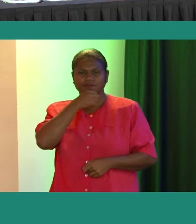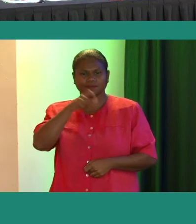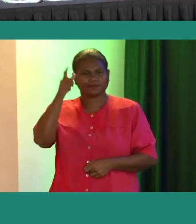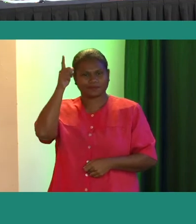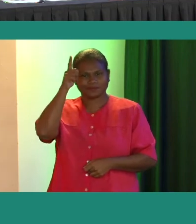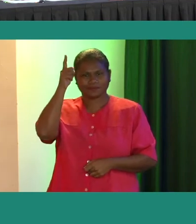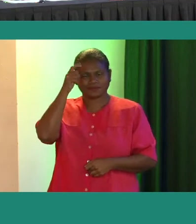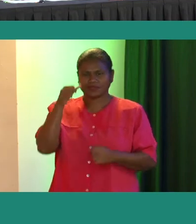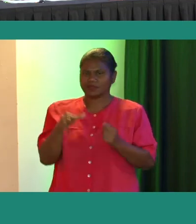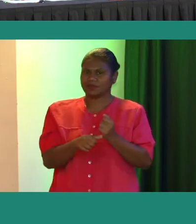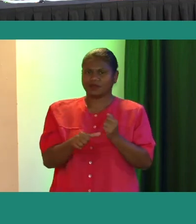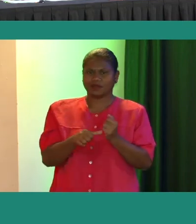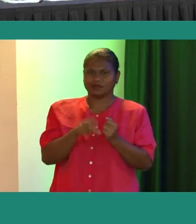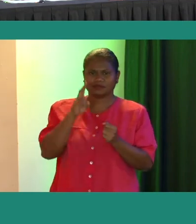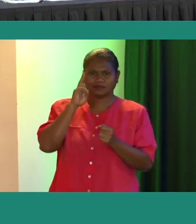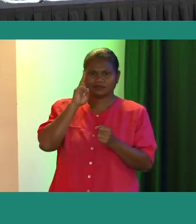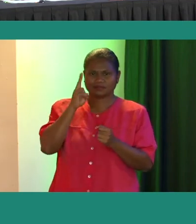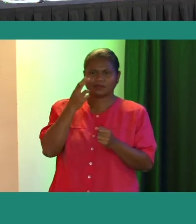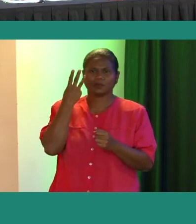in leadership or